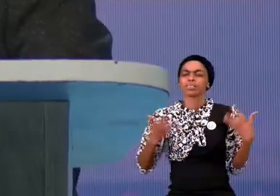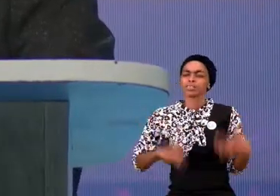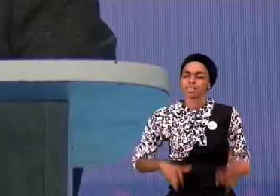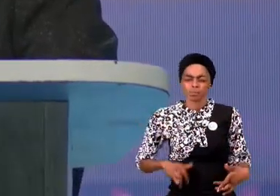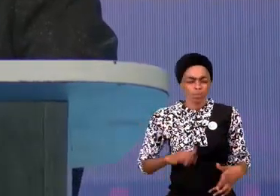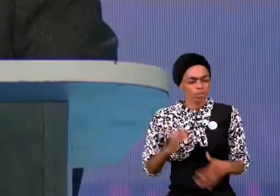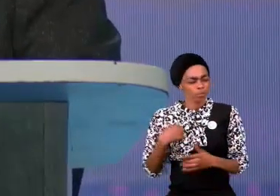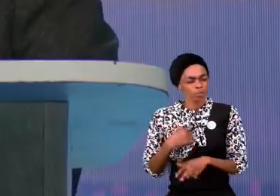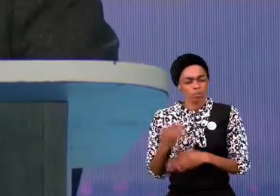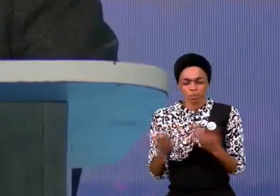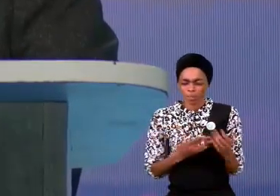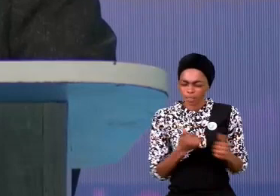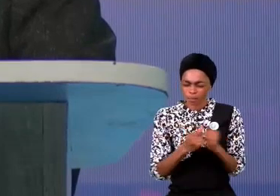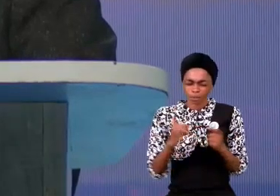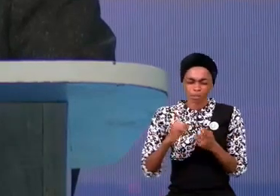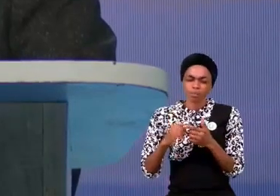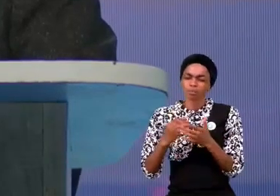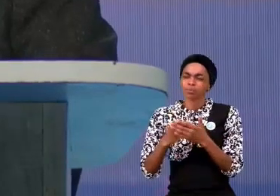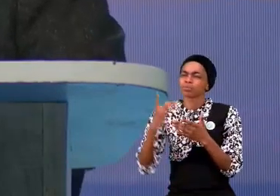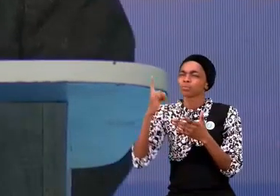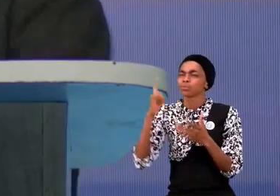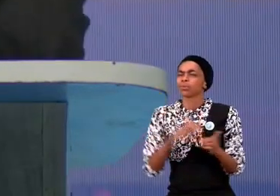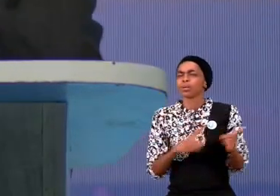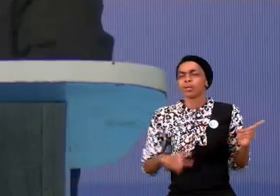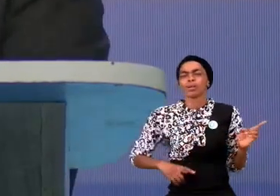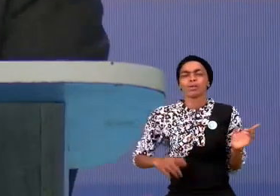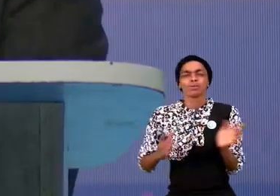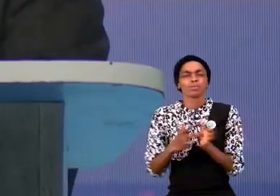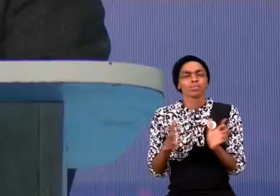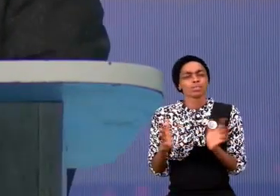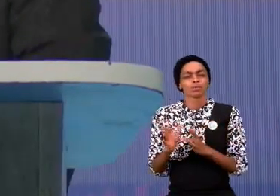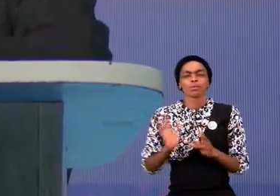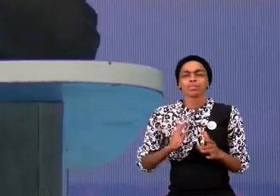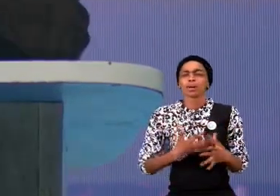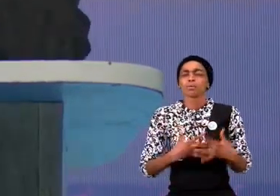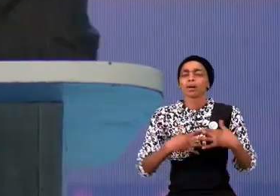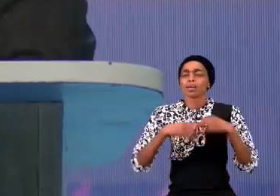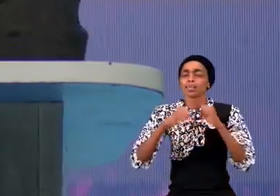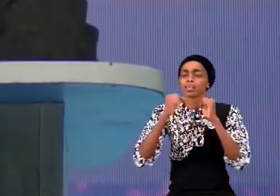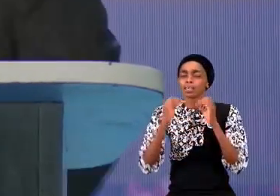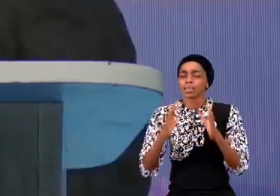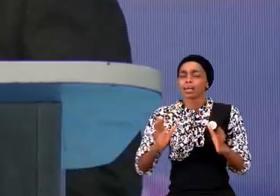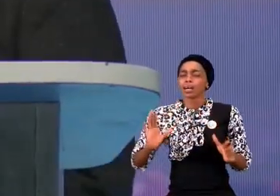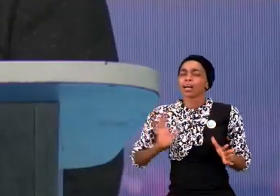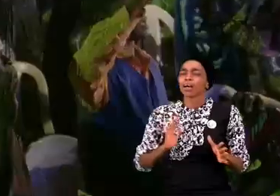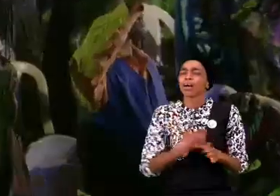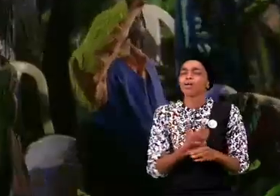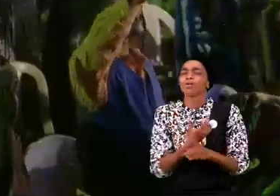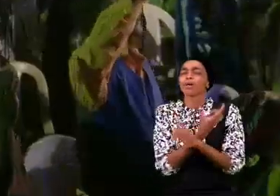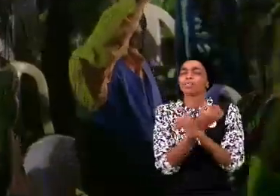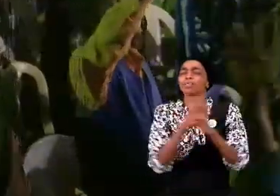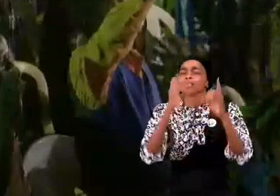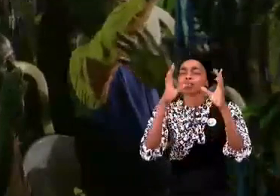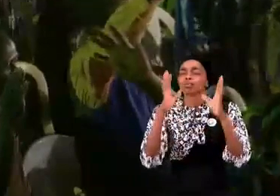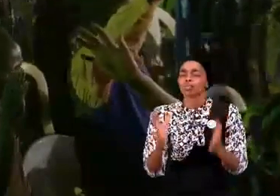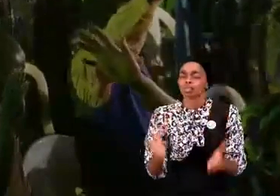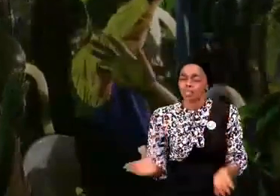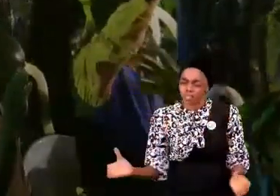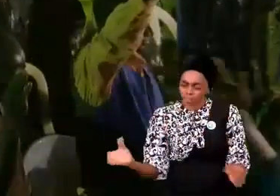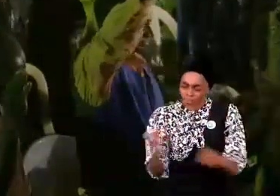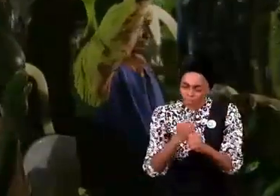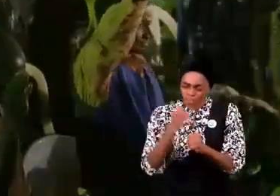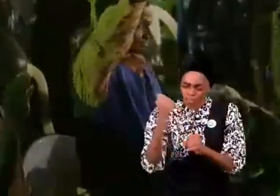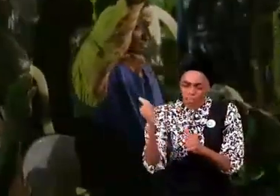healer, our deliverer, carry everything away in Jesus' name.